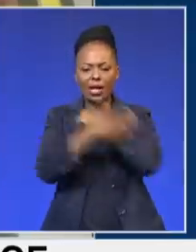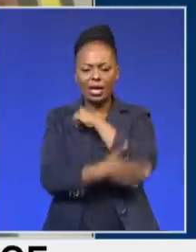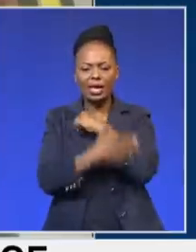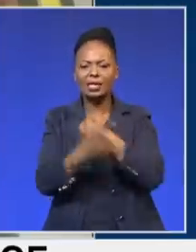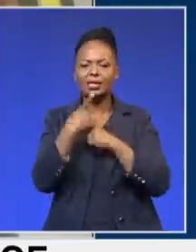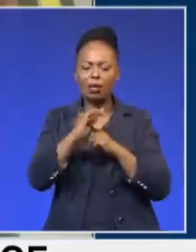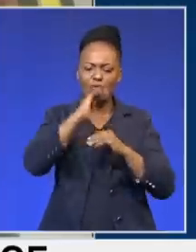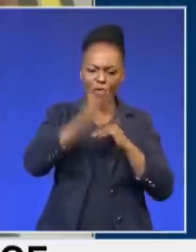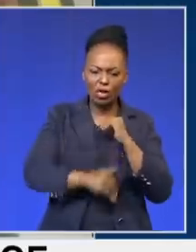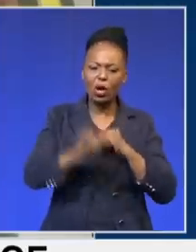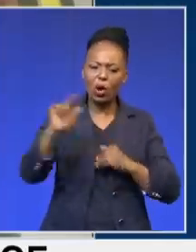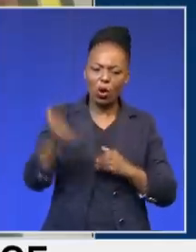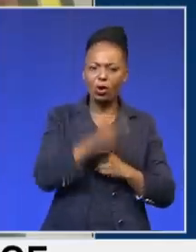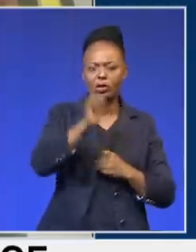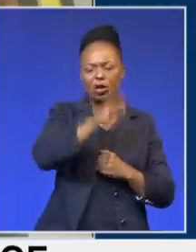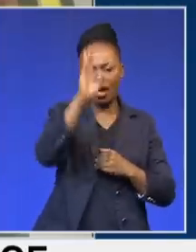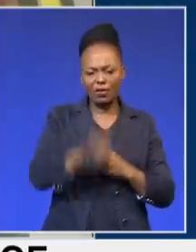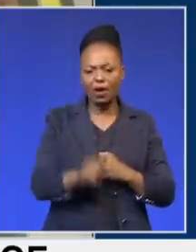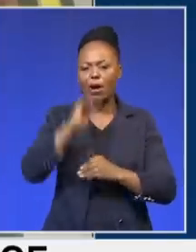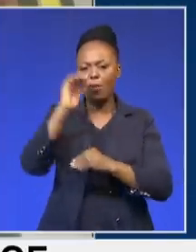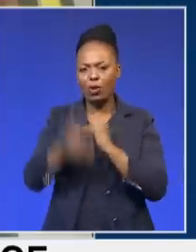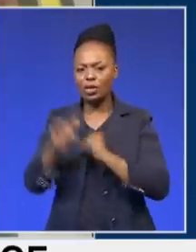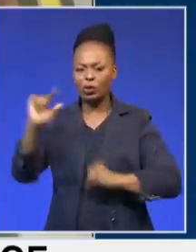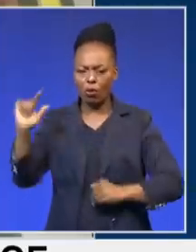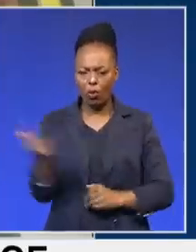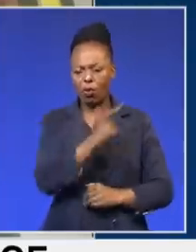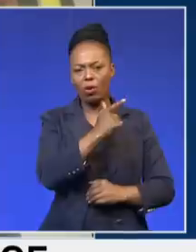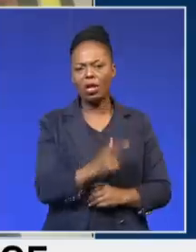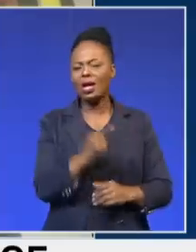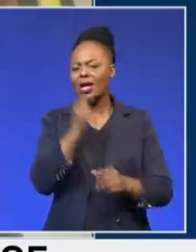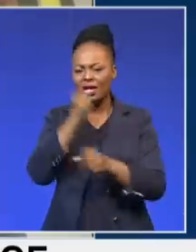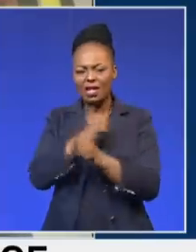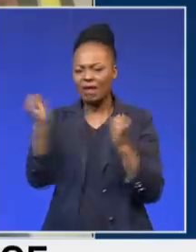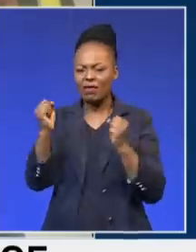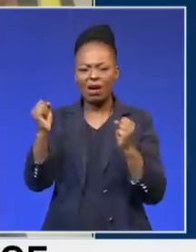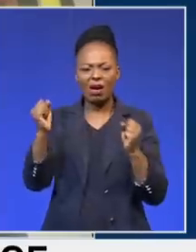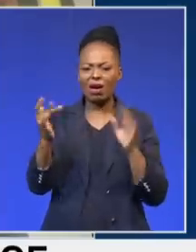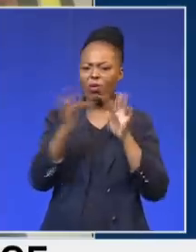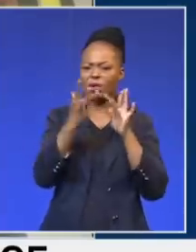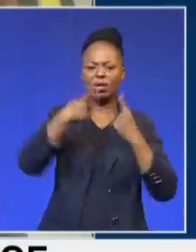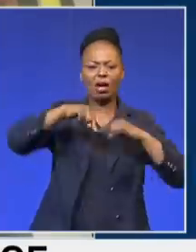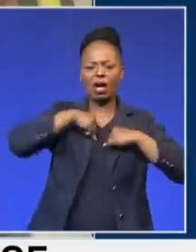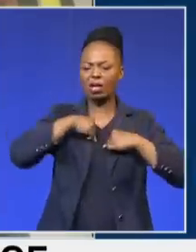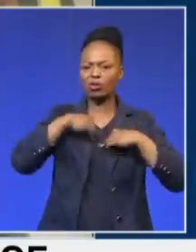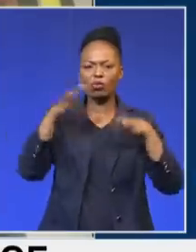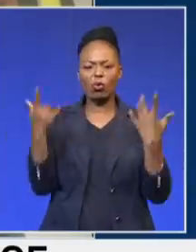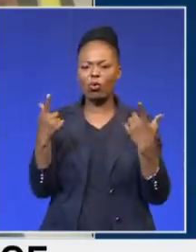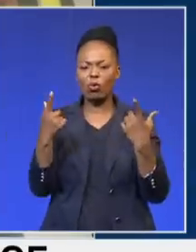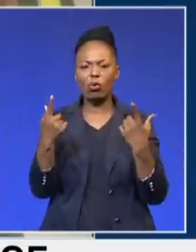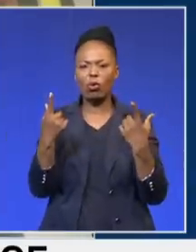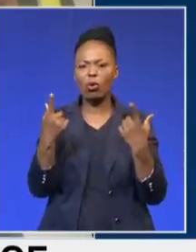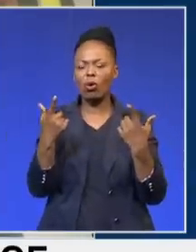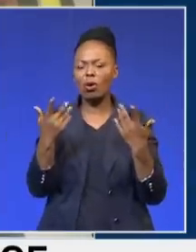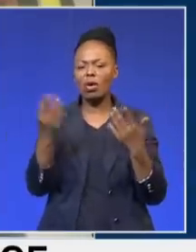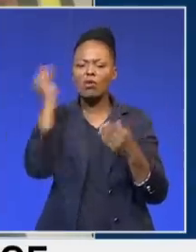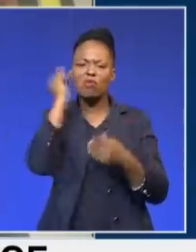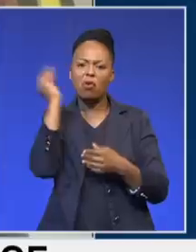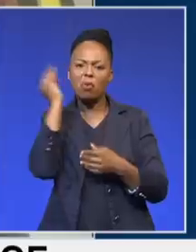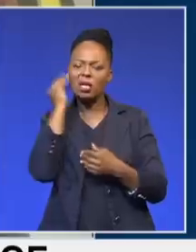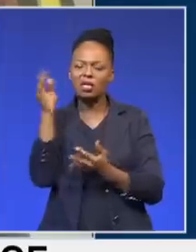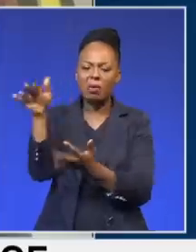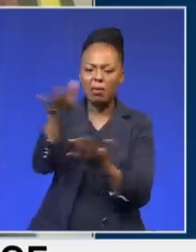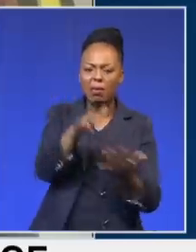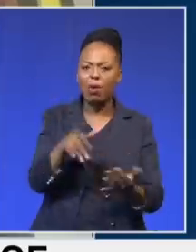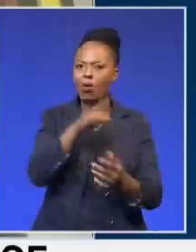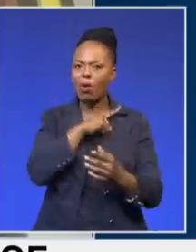and we protect everybody. And they did that without even contacting us and ascertaining whether their information they've gathered, because they